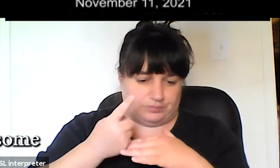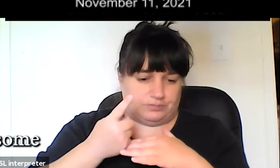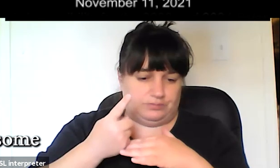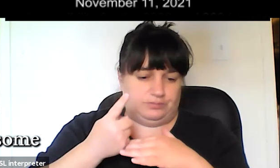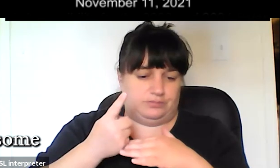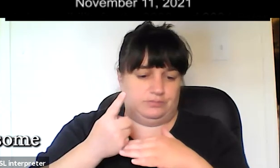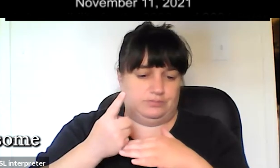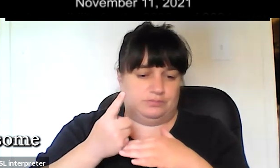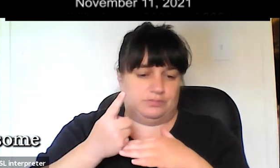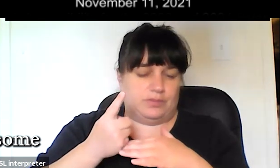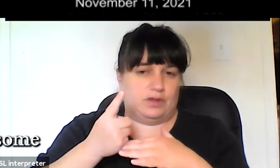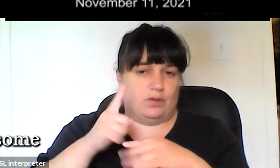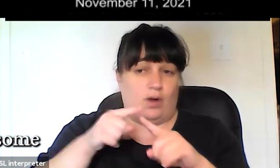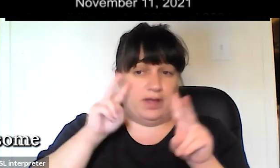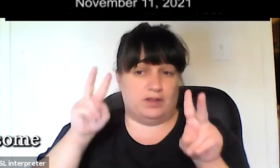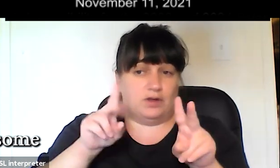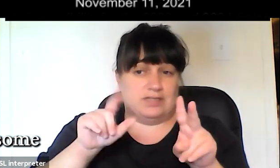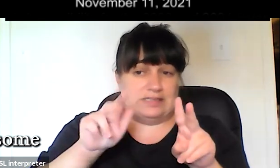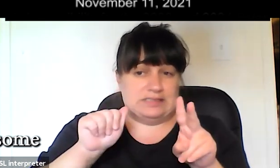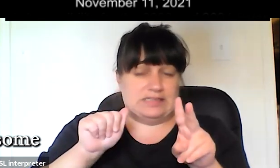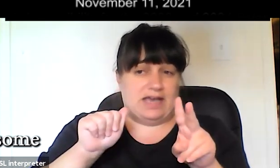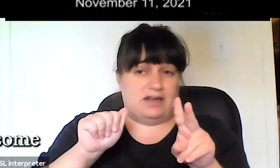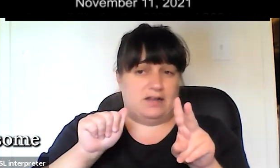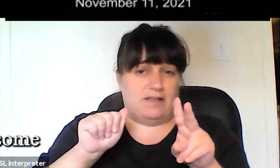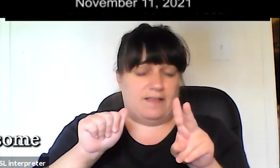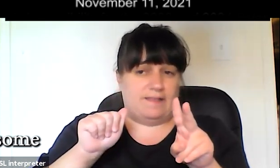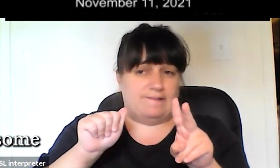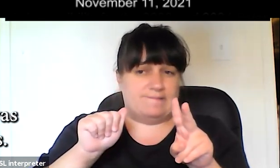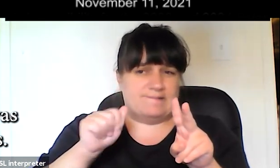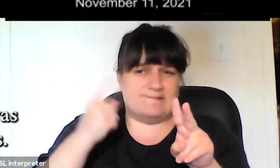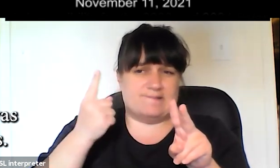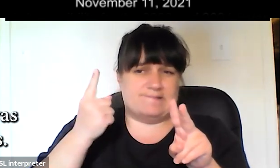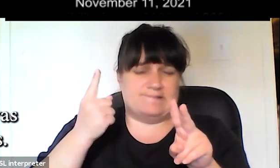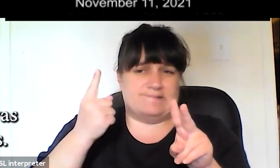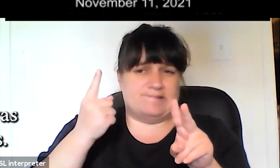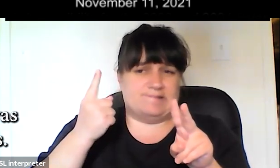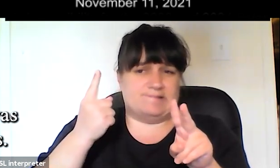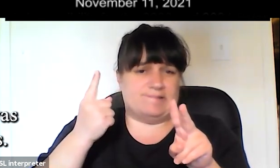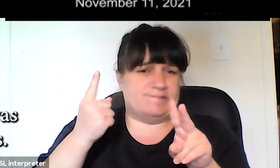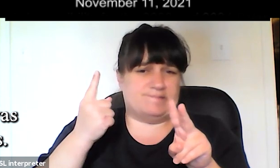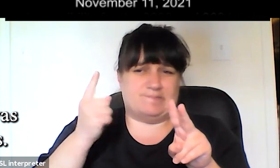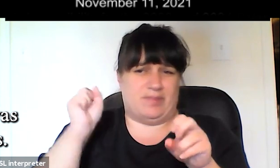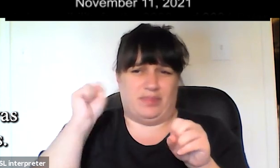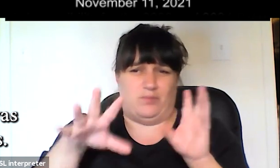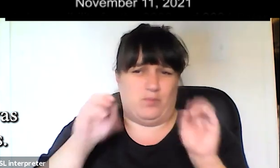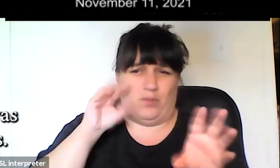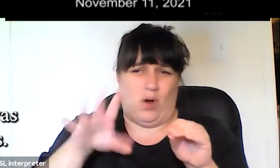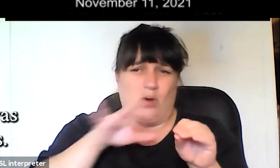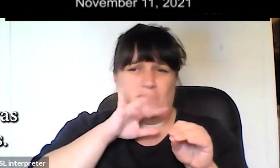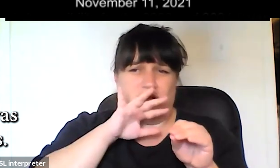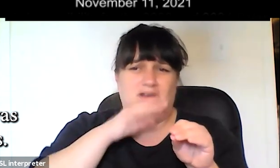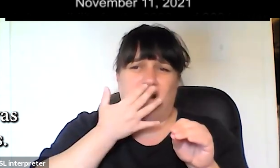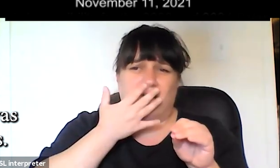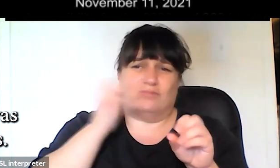And when we looked at the data, it sort of looked like somebody's thrown some colorful confetti all over a black